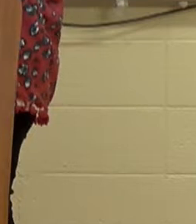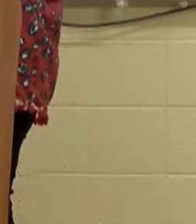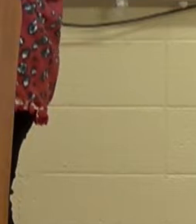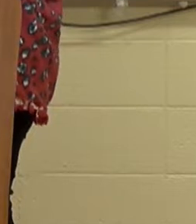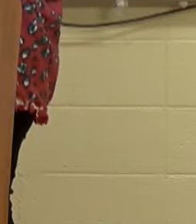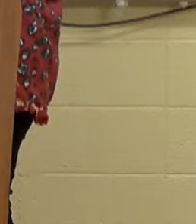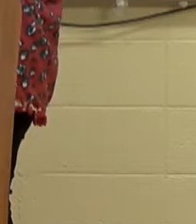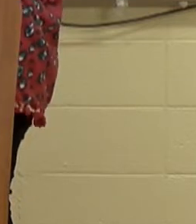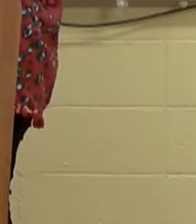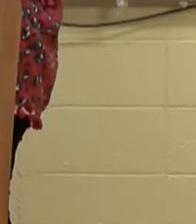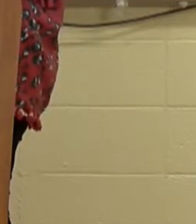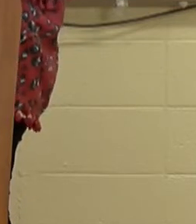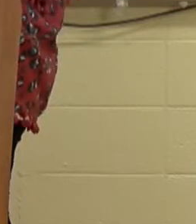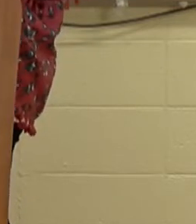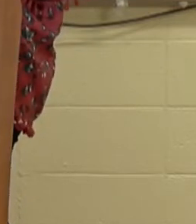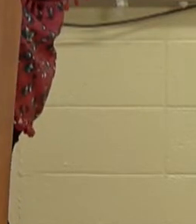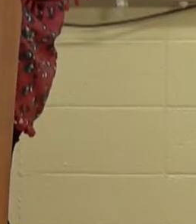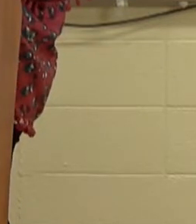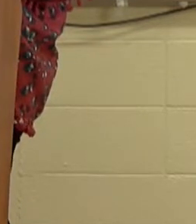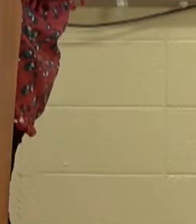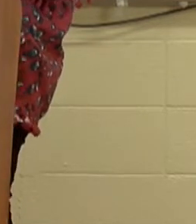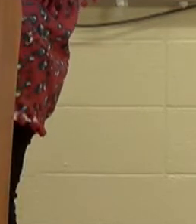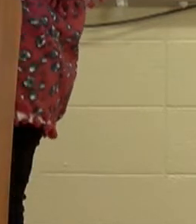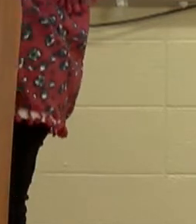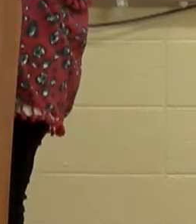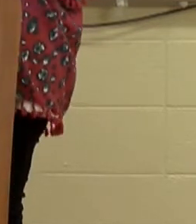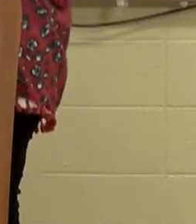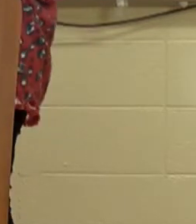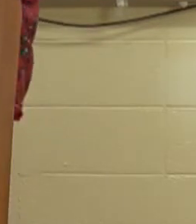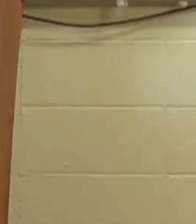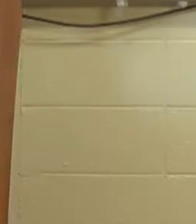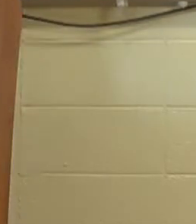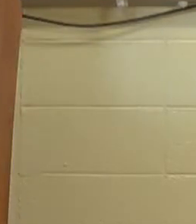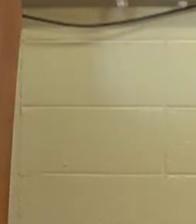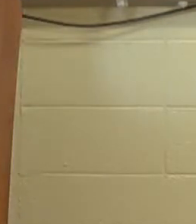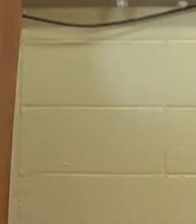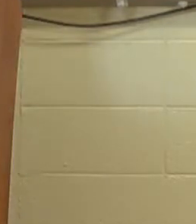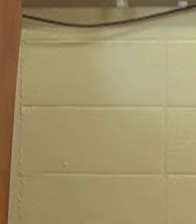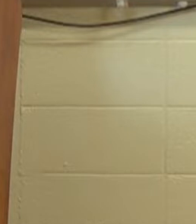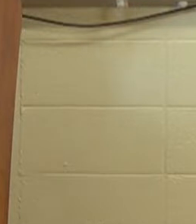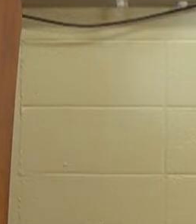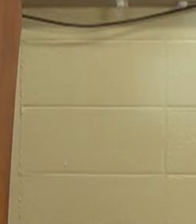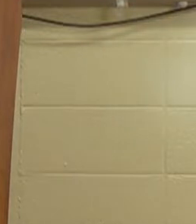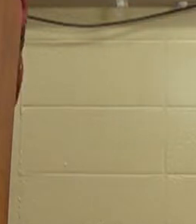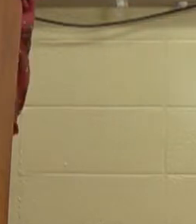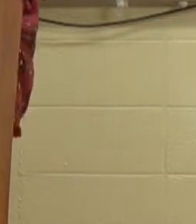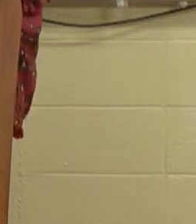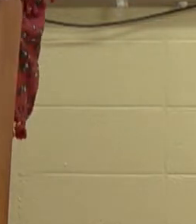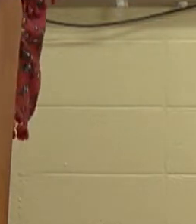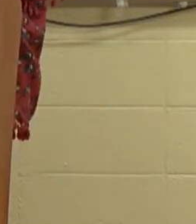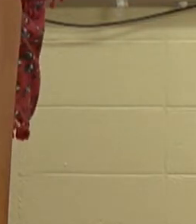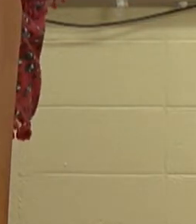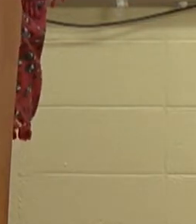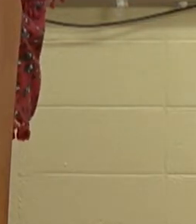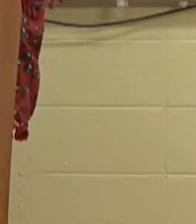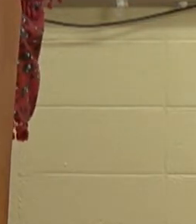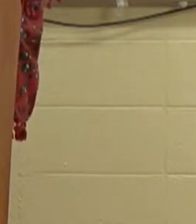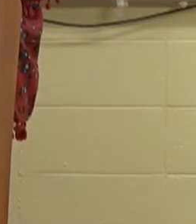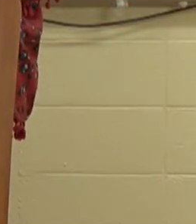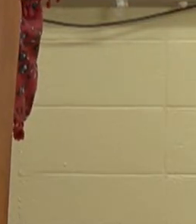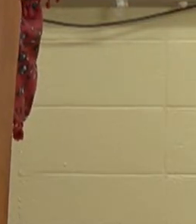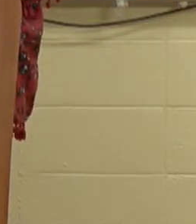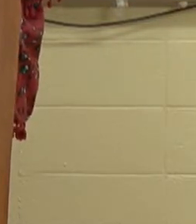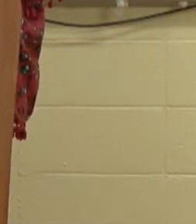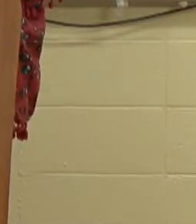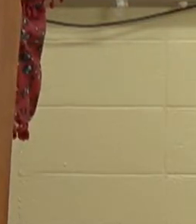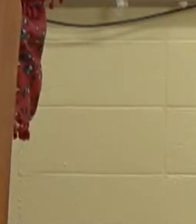are associated, okay? So let's talk about association. I know that I'm in two associations.